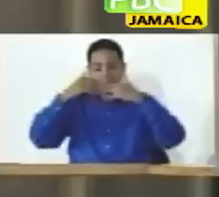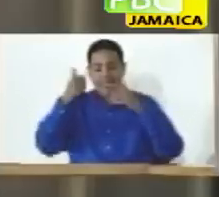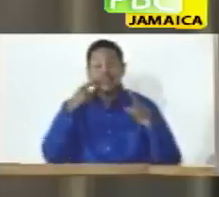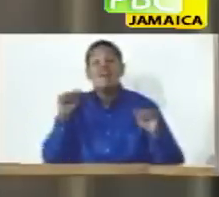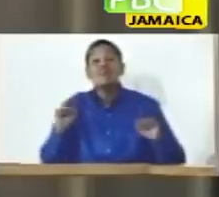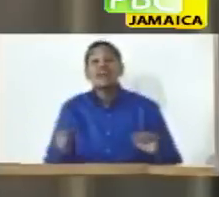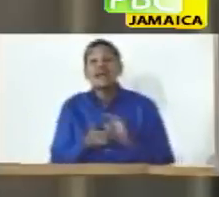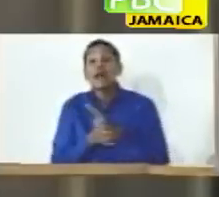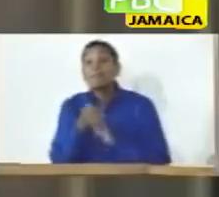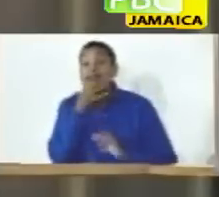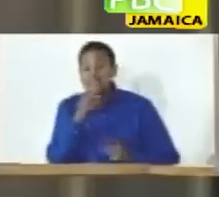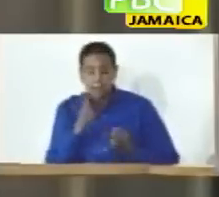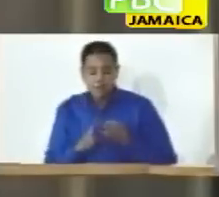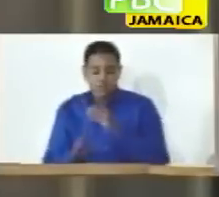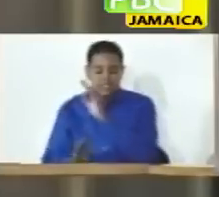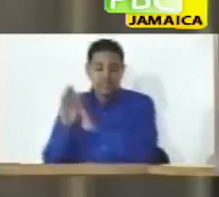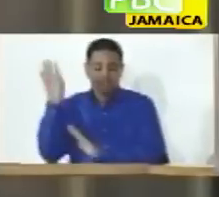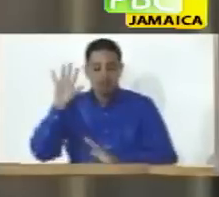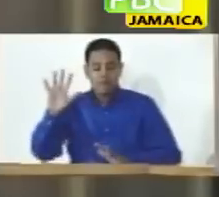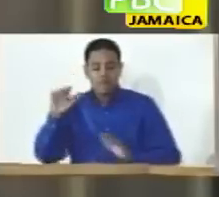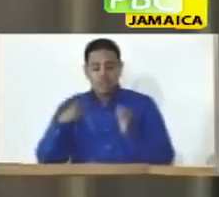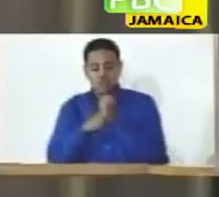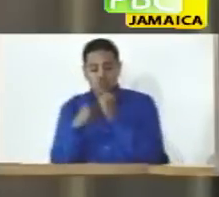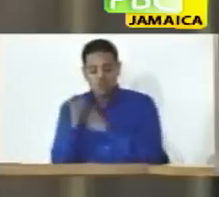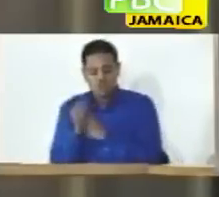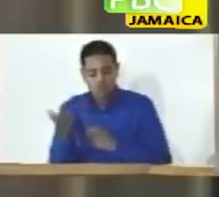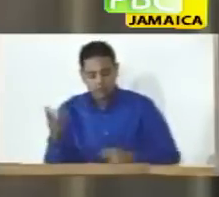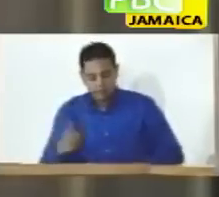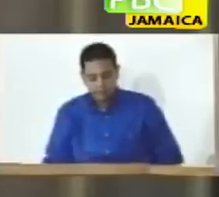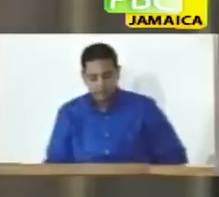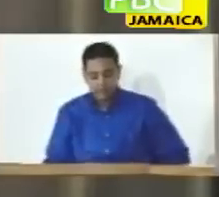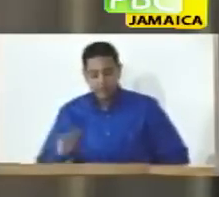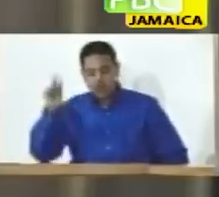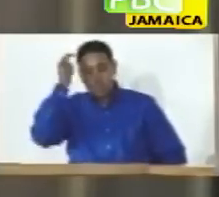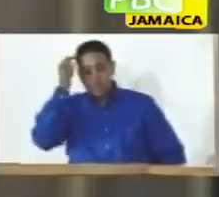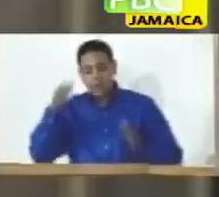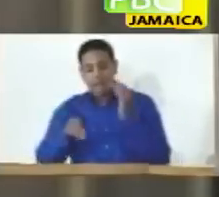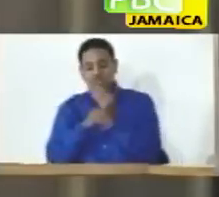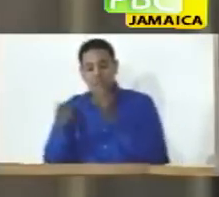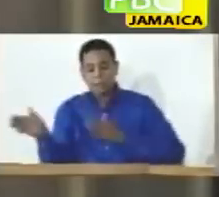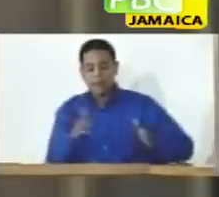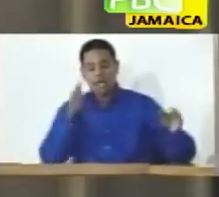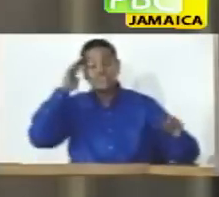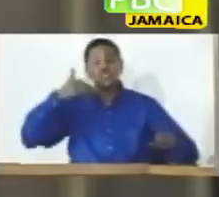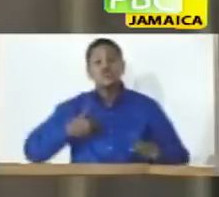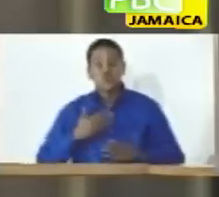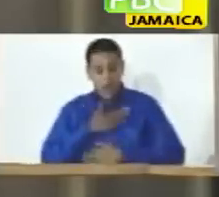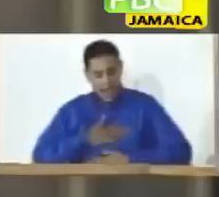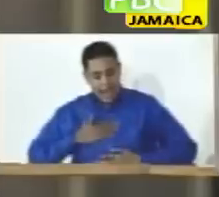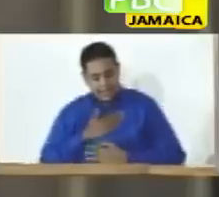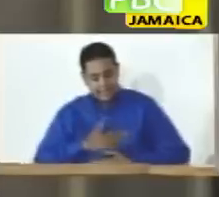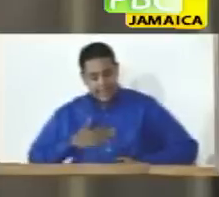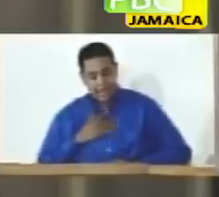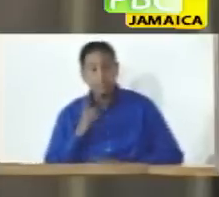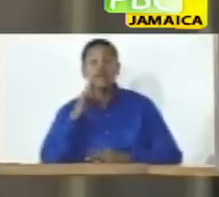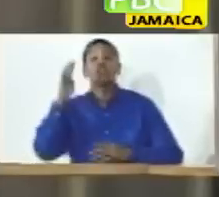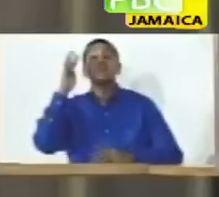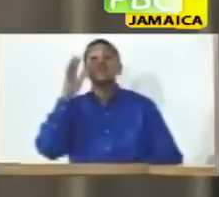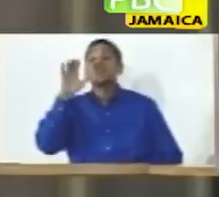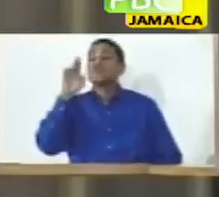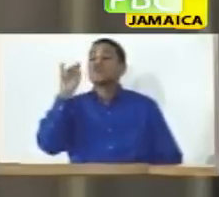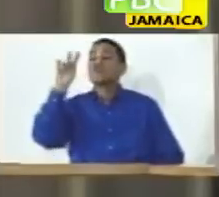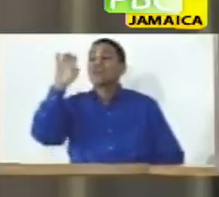and development of their structure. The government also plans to introduce entertainment,